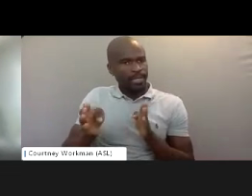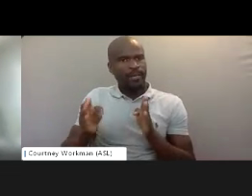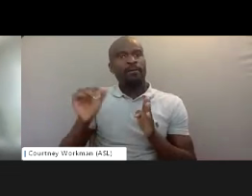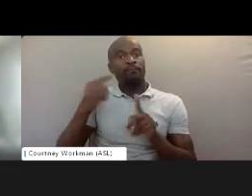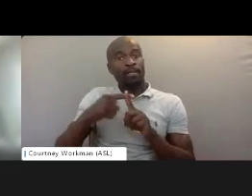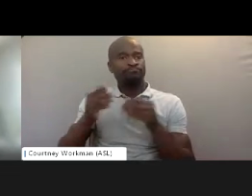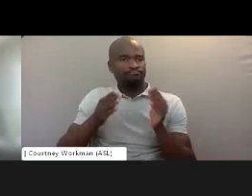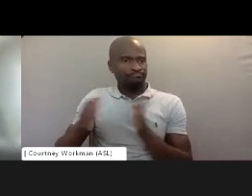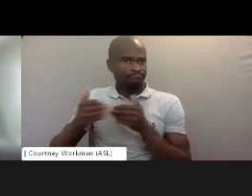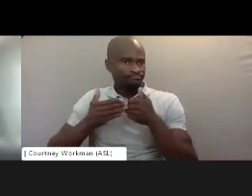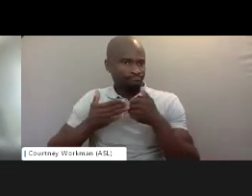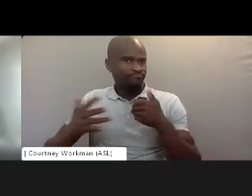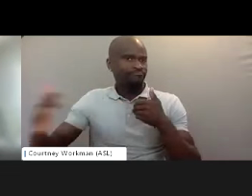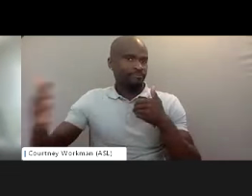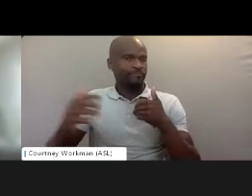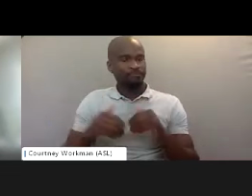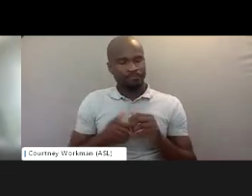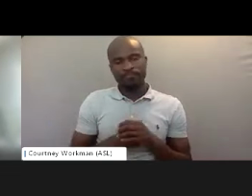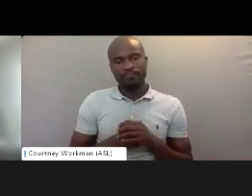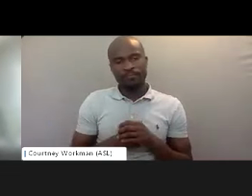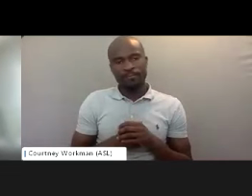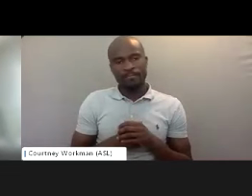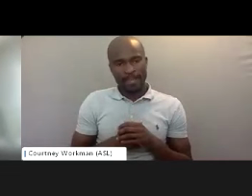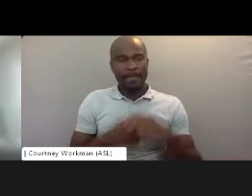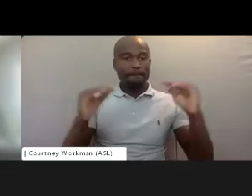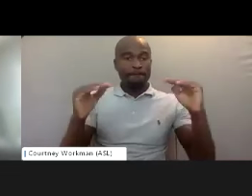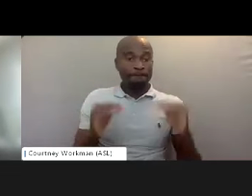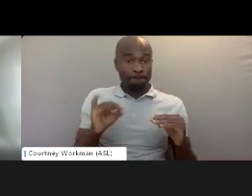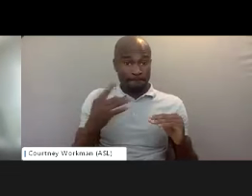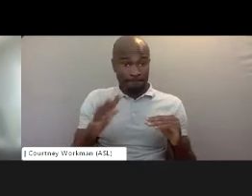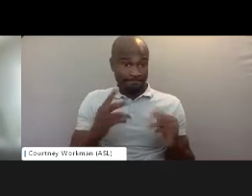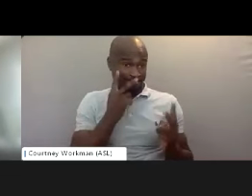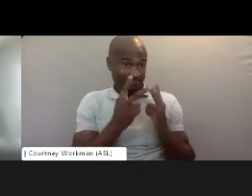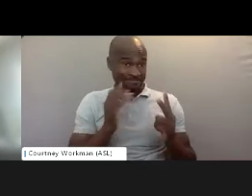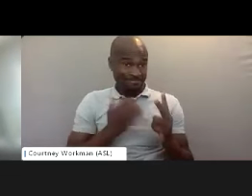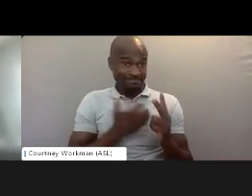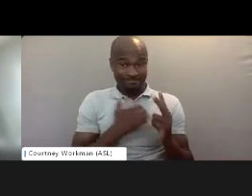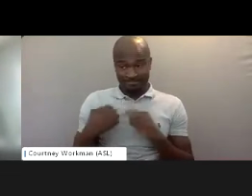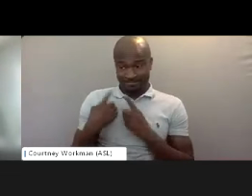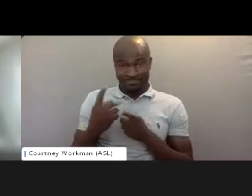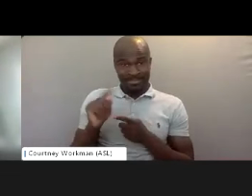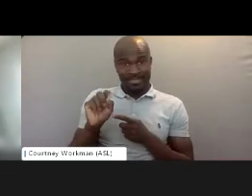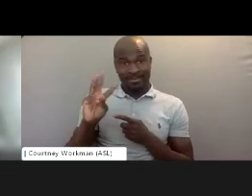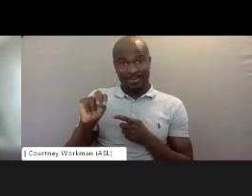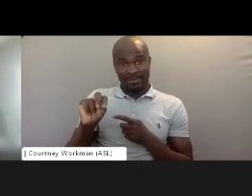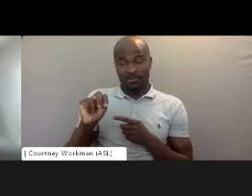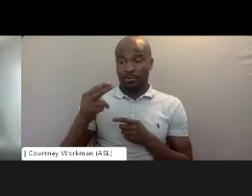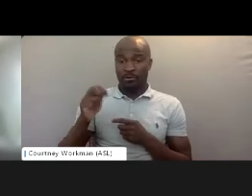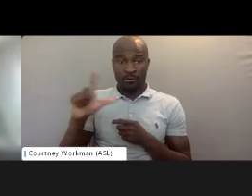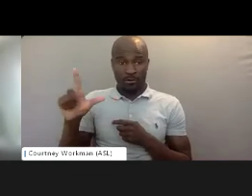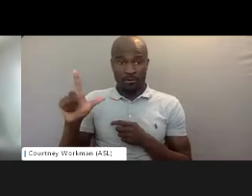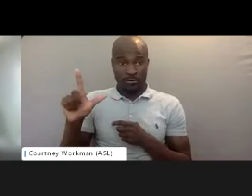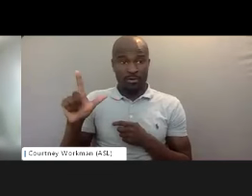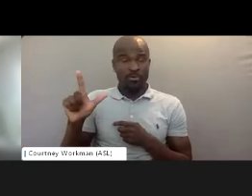those who have seen a couple of our last town halls, you can see that just a little bit of guidance, and my colleagues will get into this, and